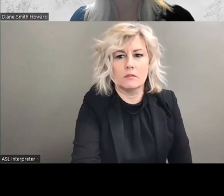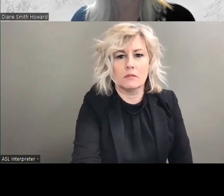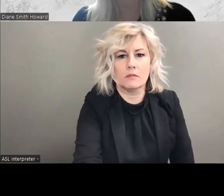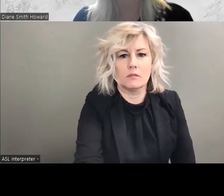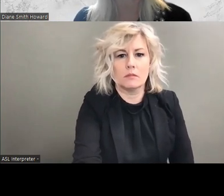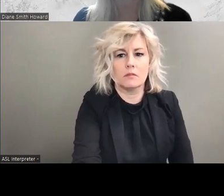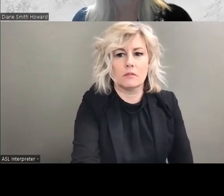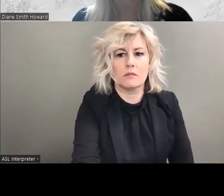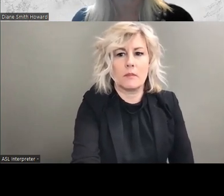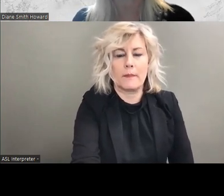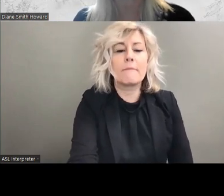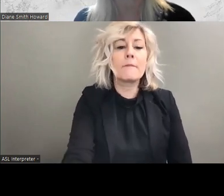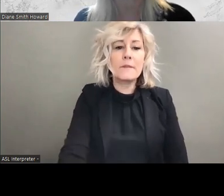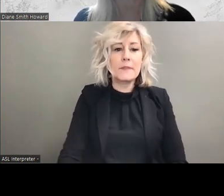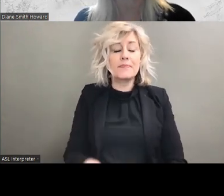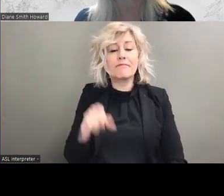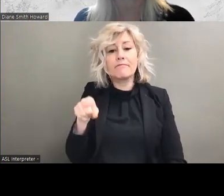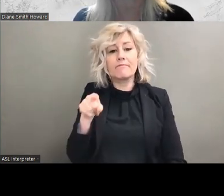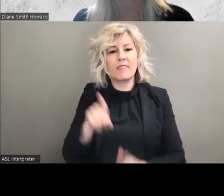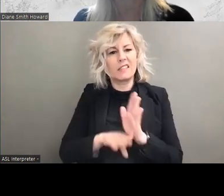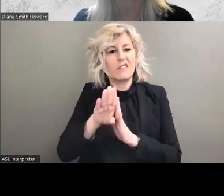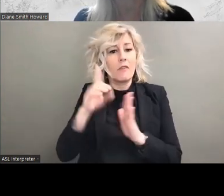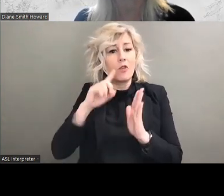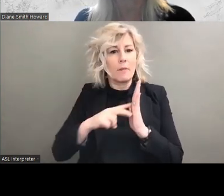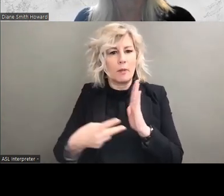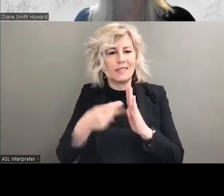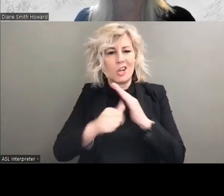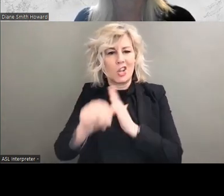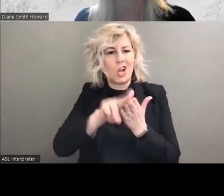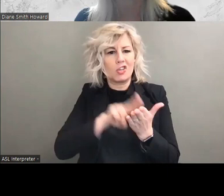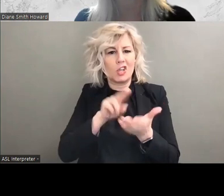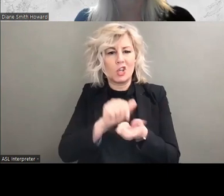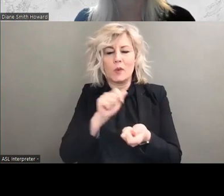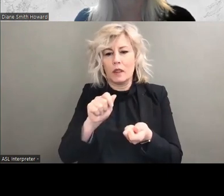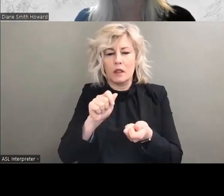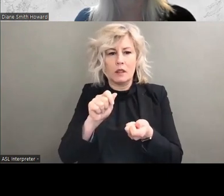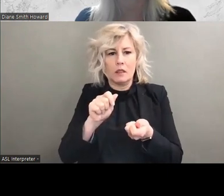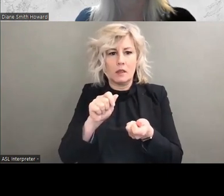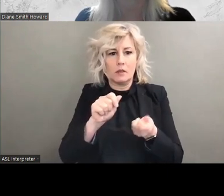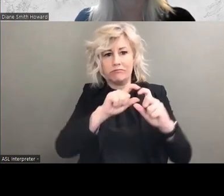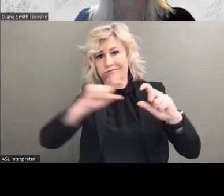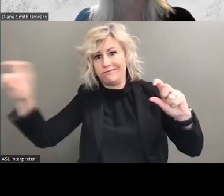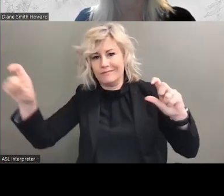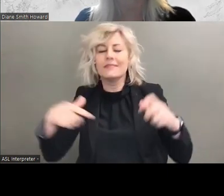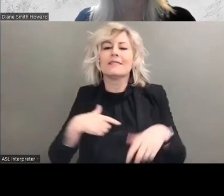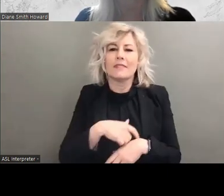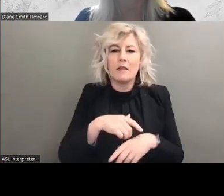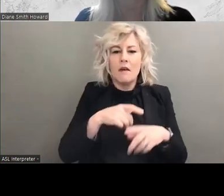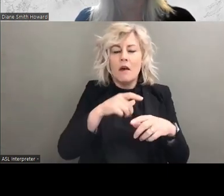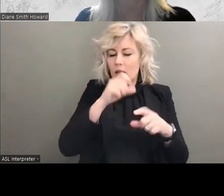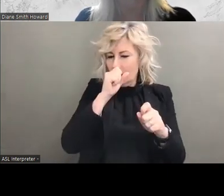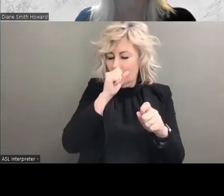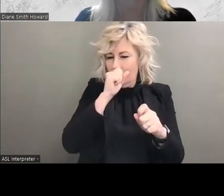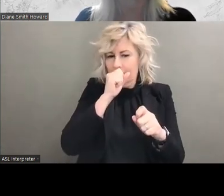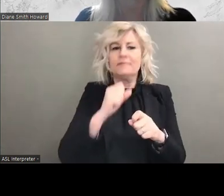Next slide. Okay. This webinar was developed in part under contract with a long number from the Substance Abuse and Mental Health Services Administration,